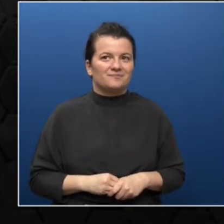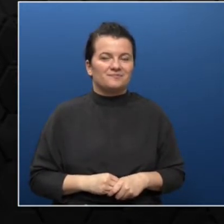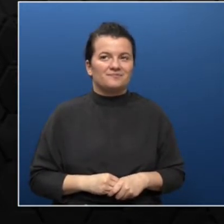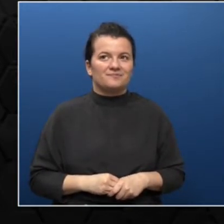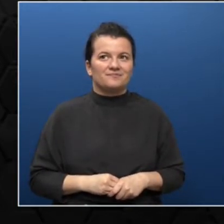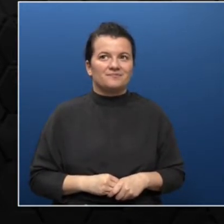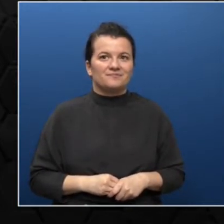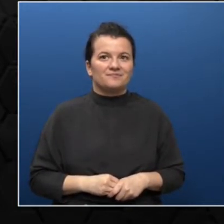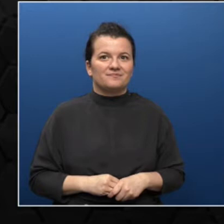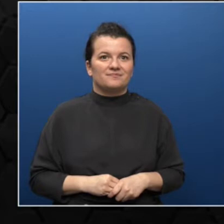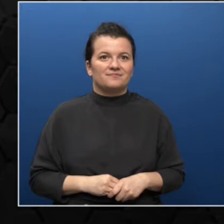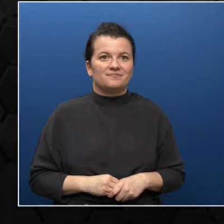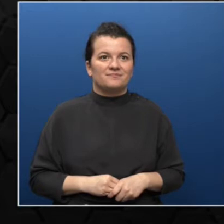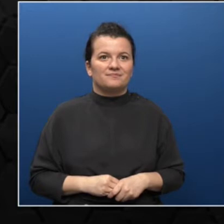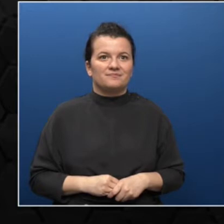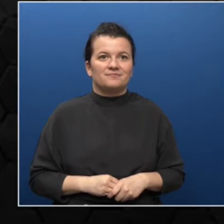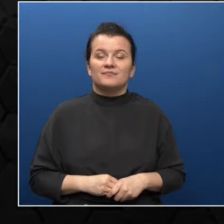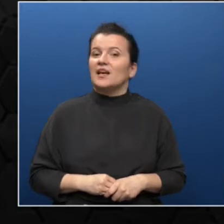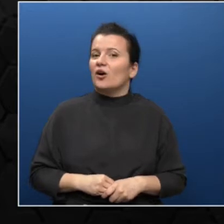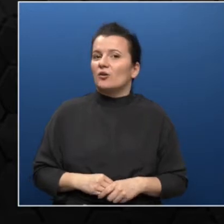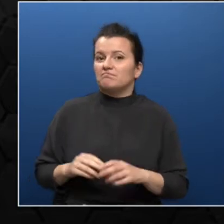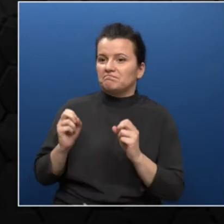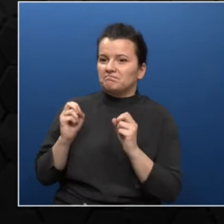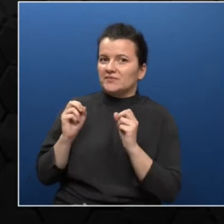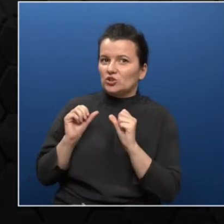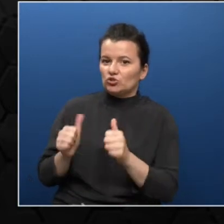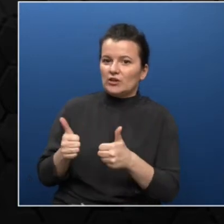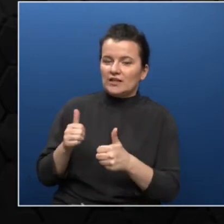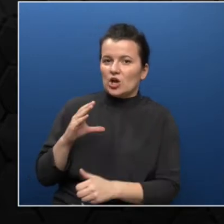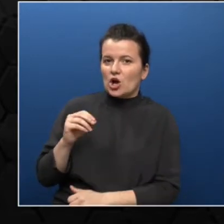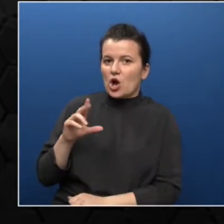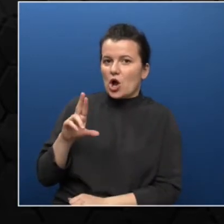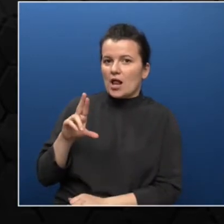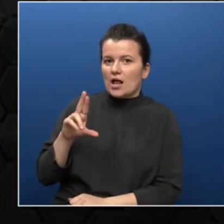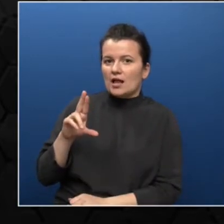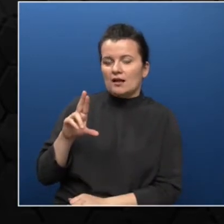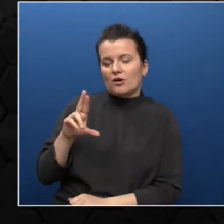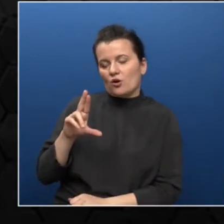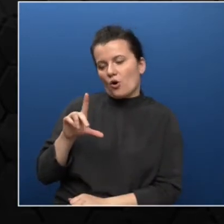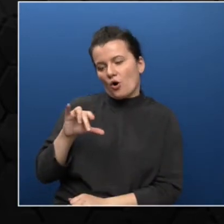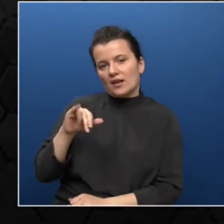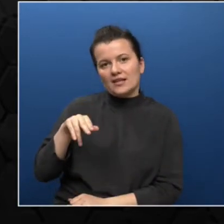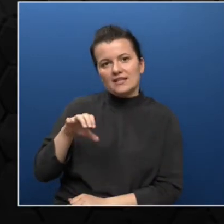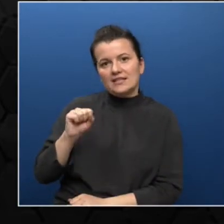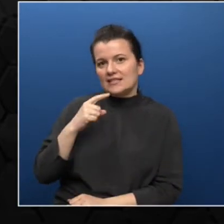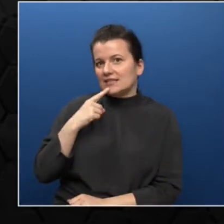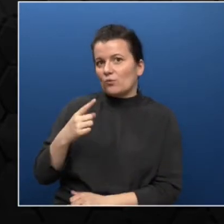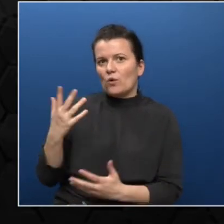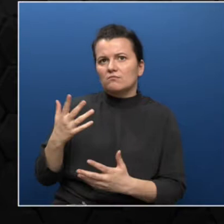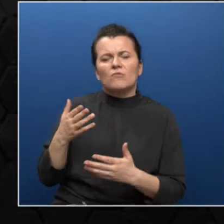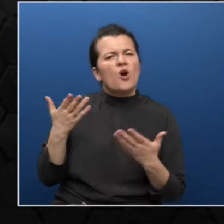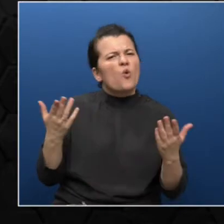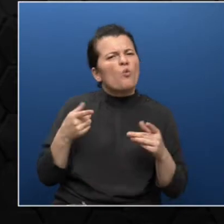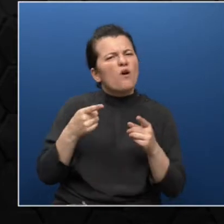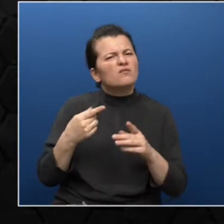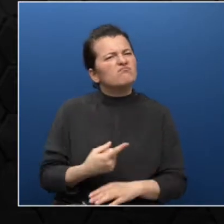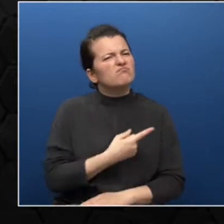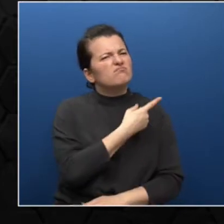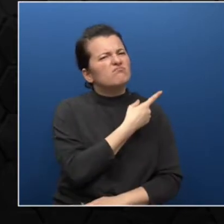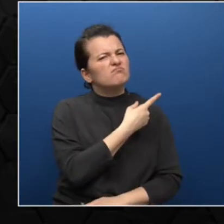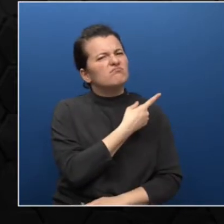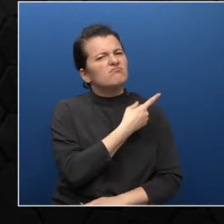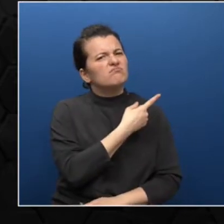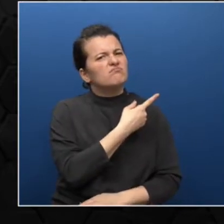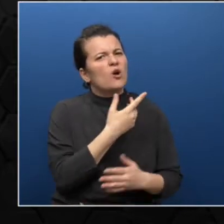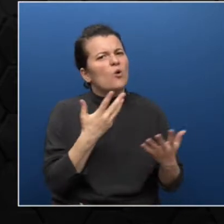Okay, great. So what is human activity recognition and how can we use it